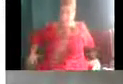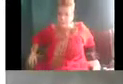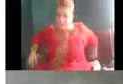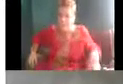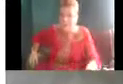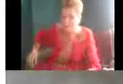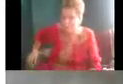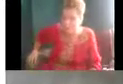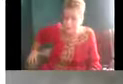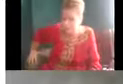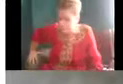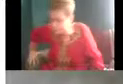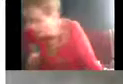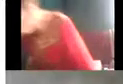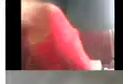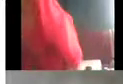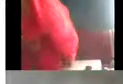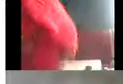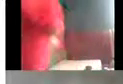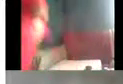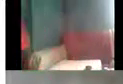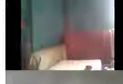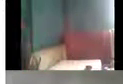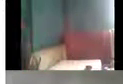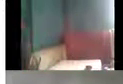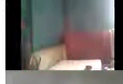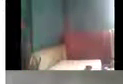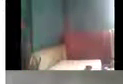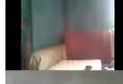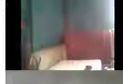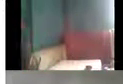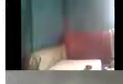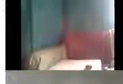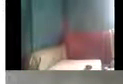to expire on my computer so i am just going to go turn it back on